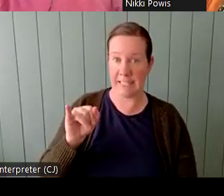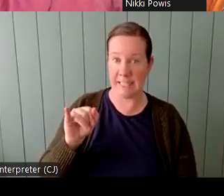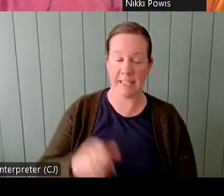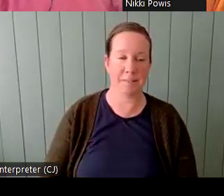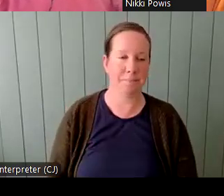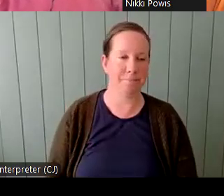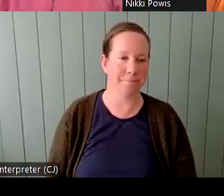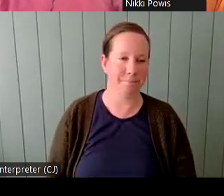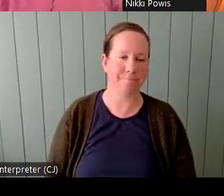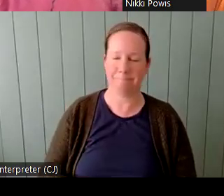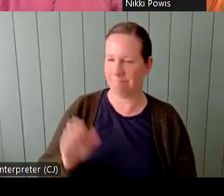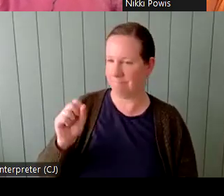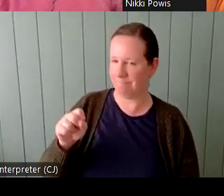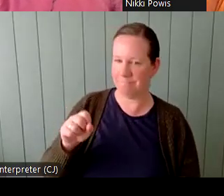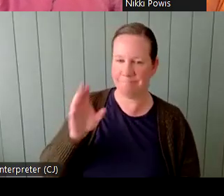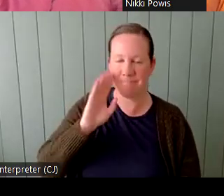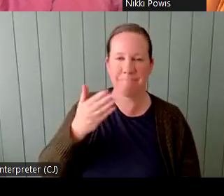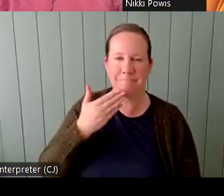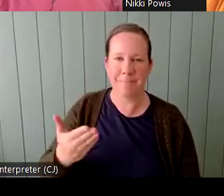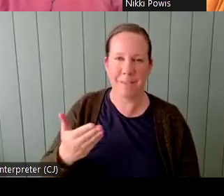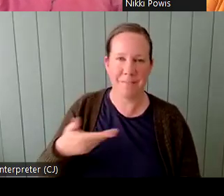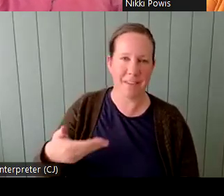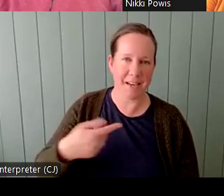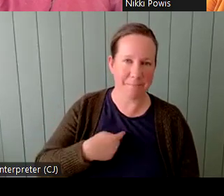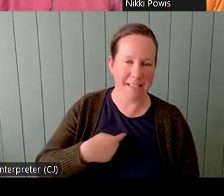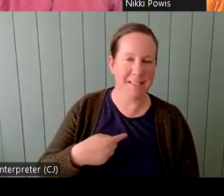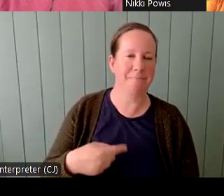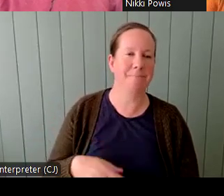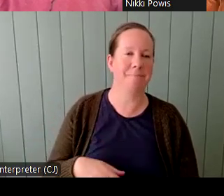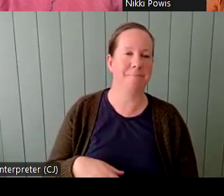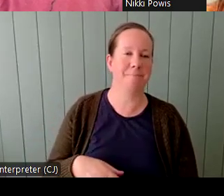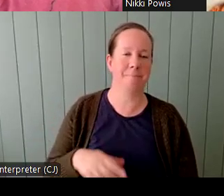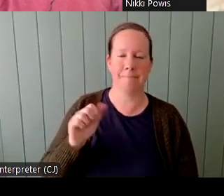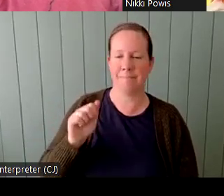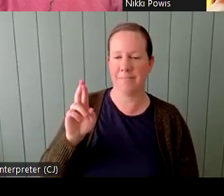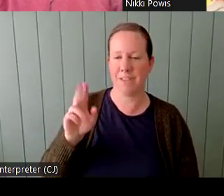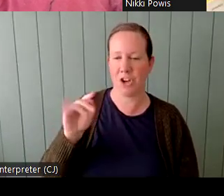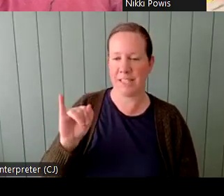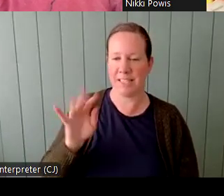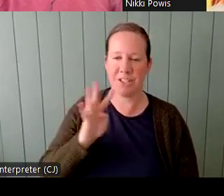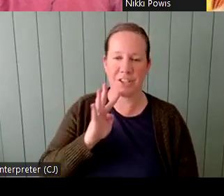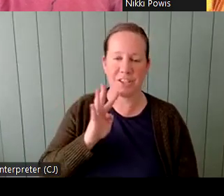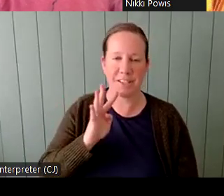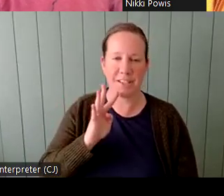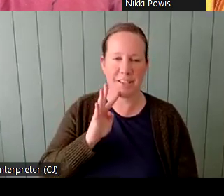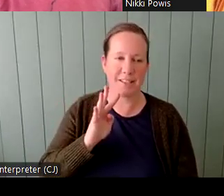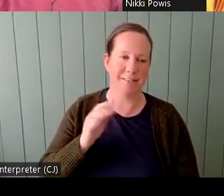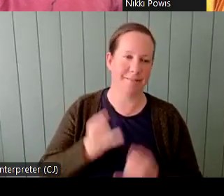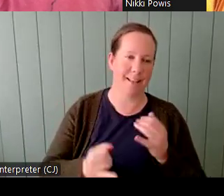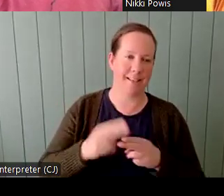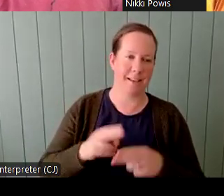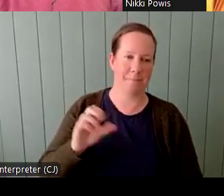start? Yeah, thanks for inviting me, Cheryl. Pleasure to be here today. My name is Aarti Sahgal. I'm